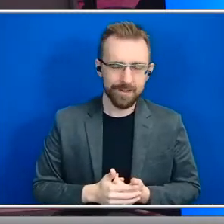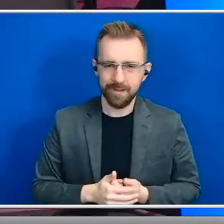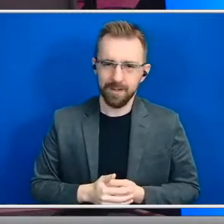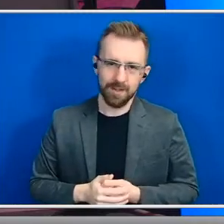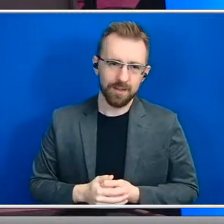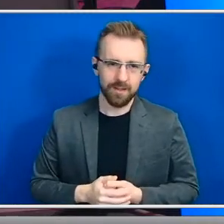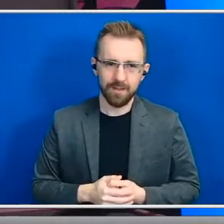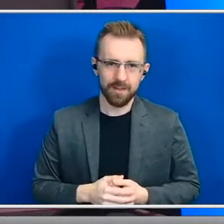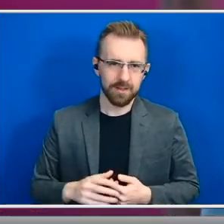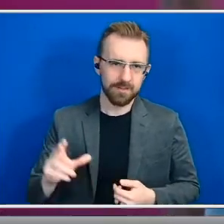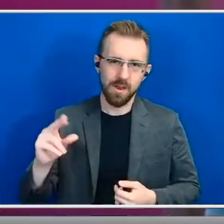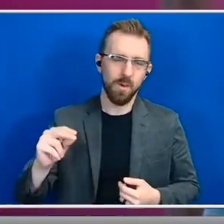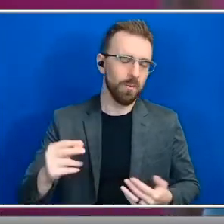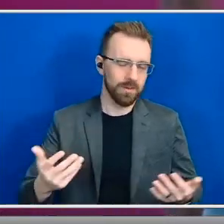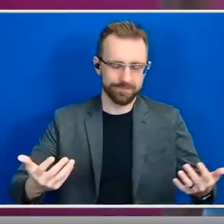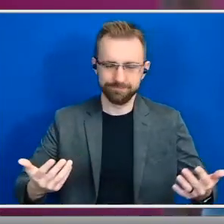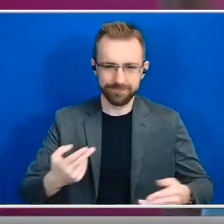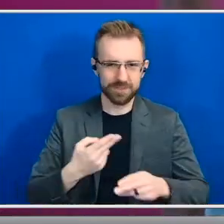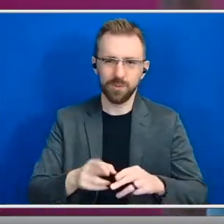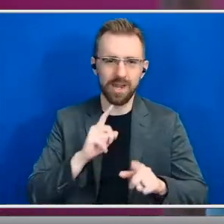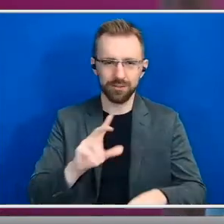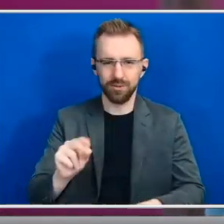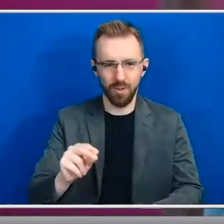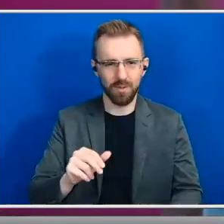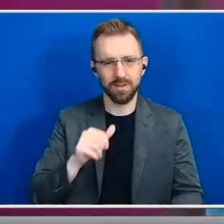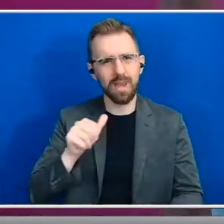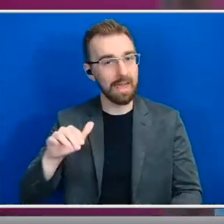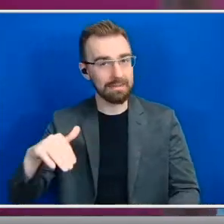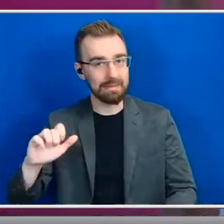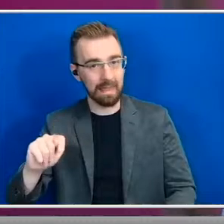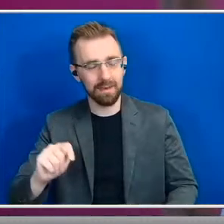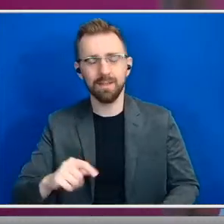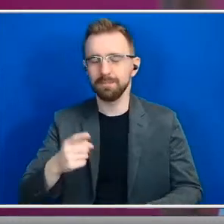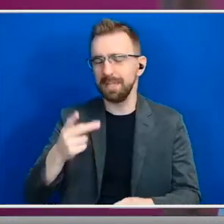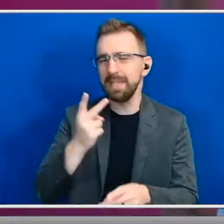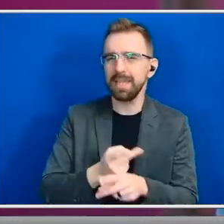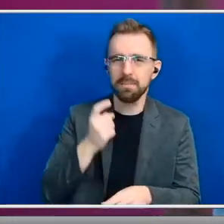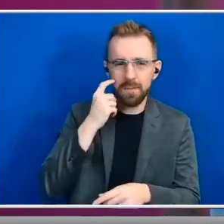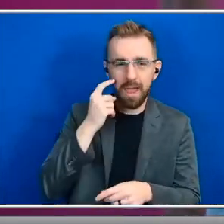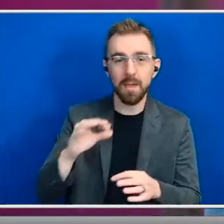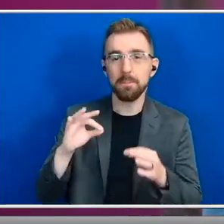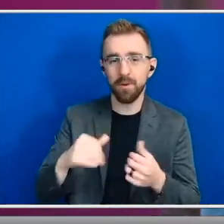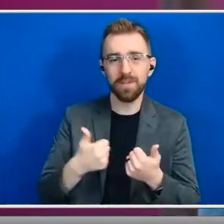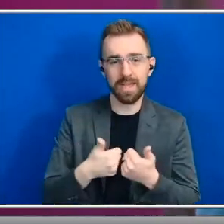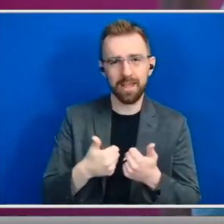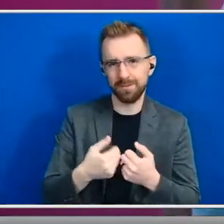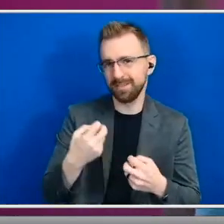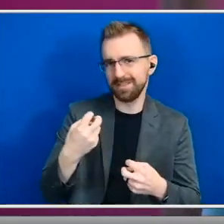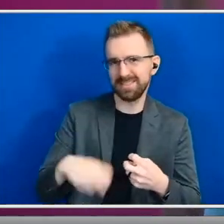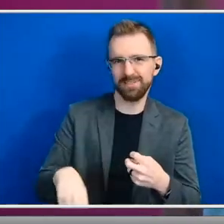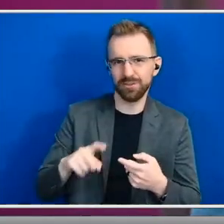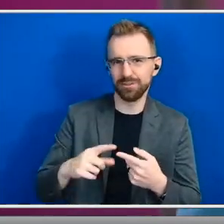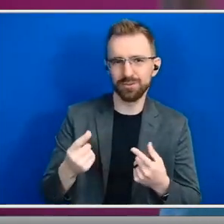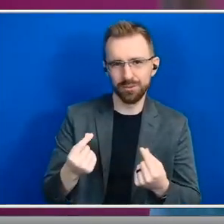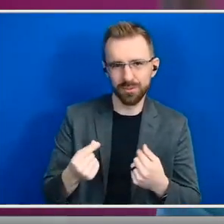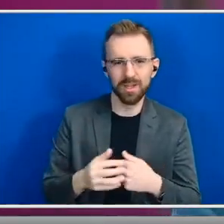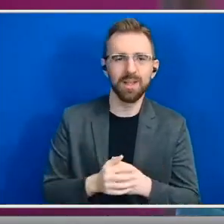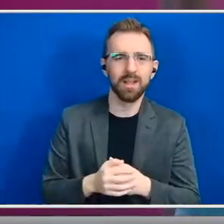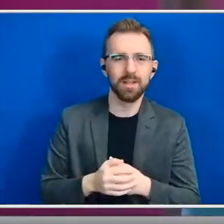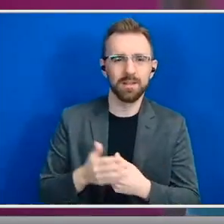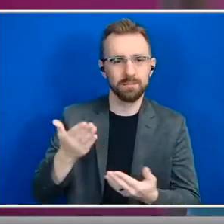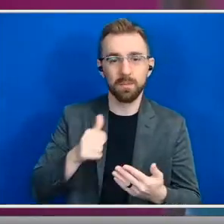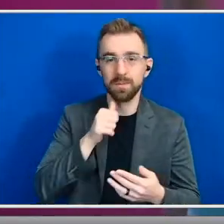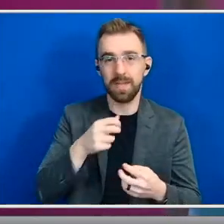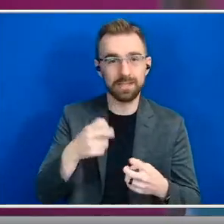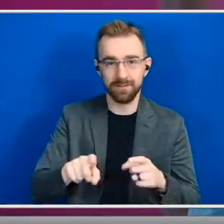No. Not yet. Now, of course, keep in mind that a perfect game is a difficult thing to do. Probably not as difficult as what they